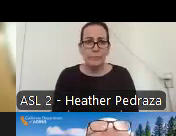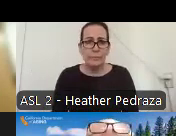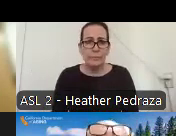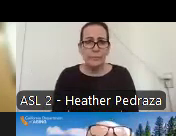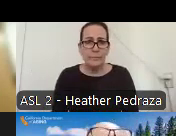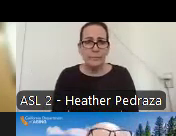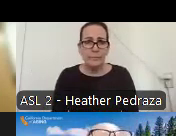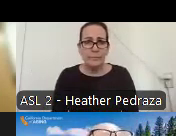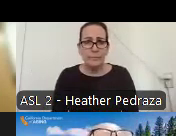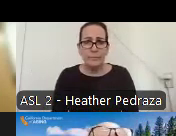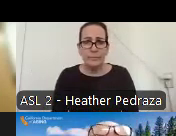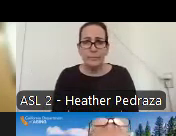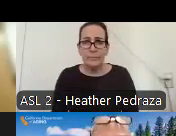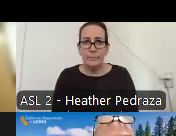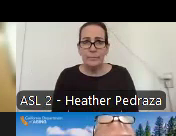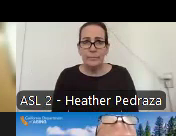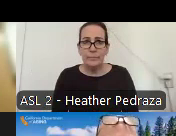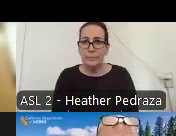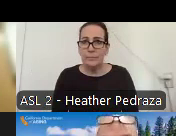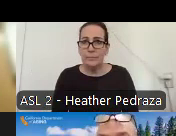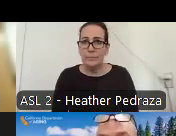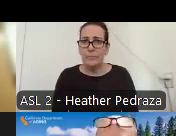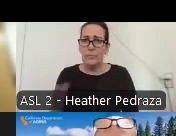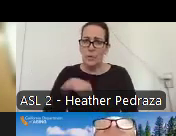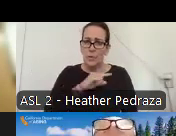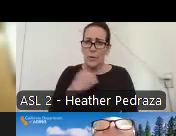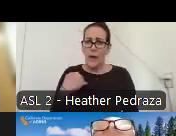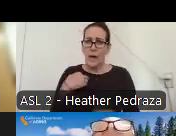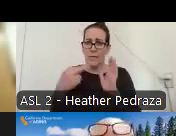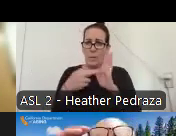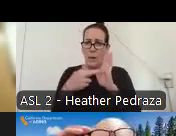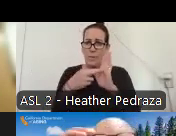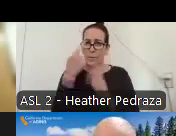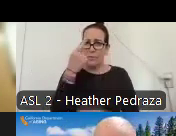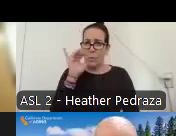We have a representative for Assembly member Gail Pellerin.